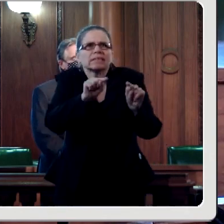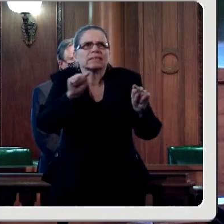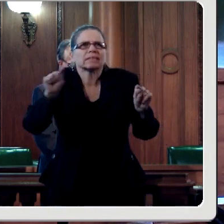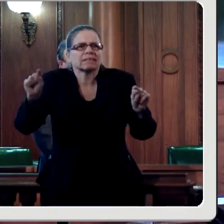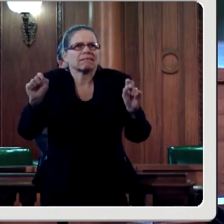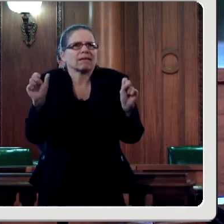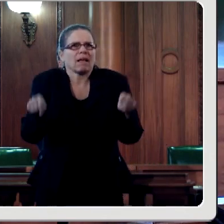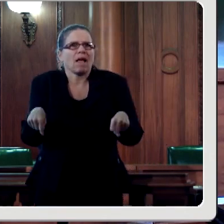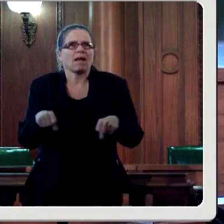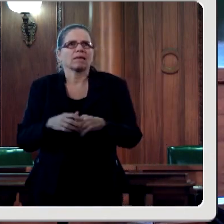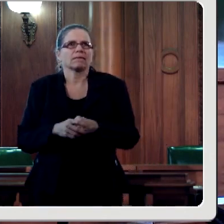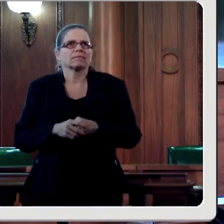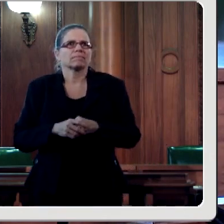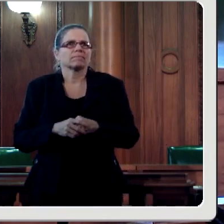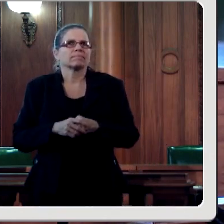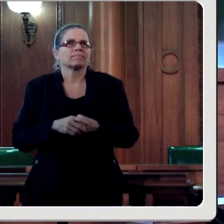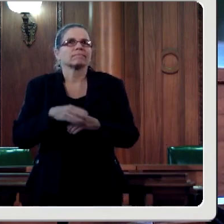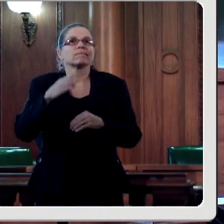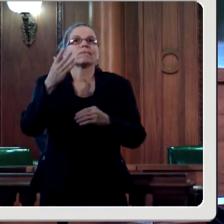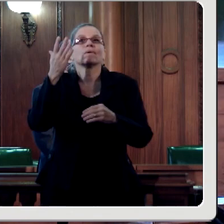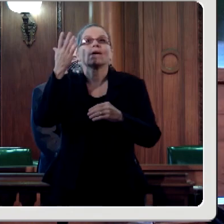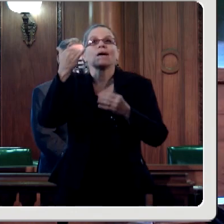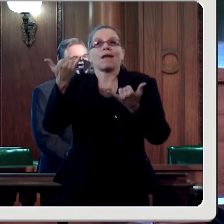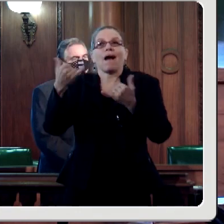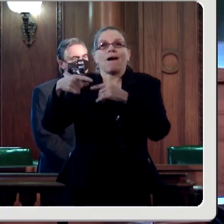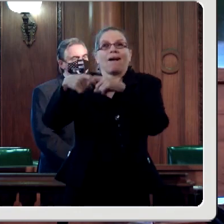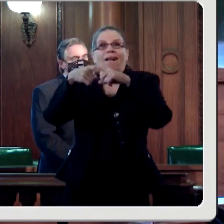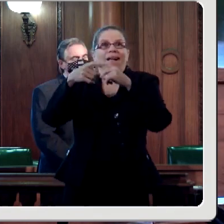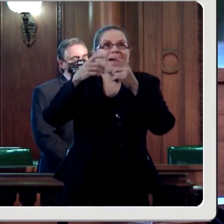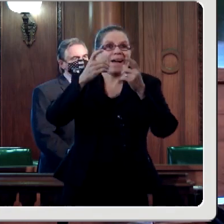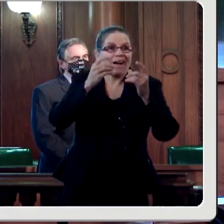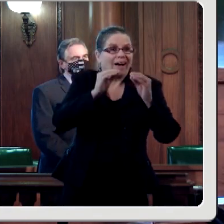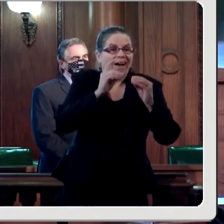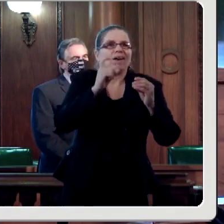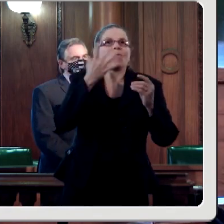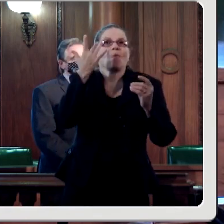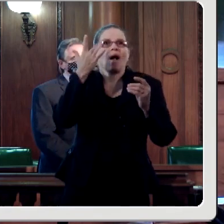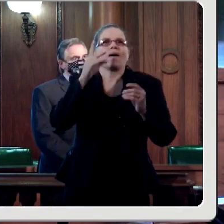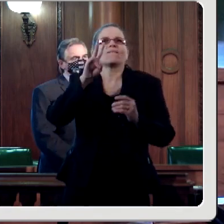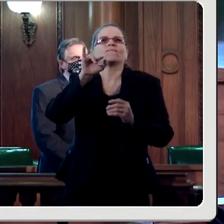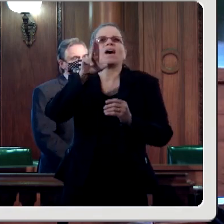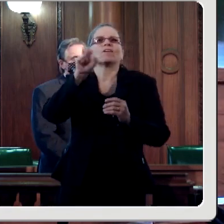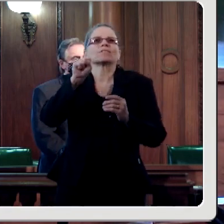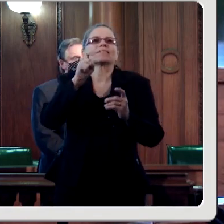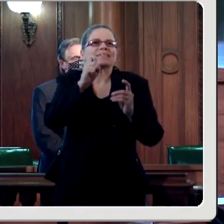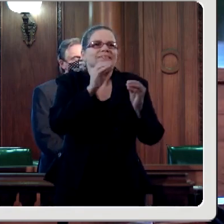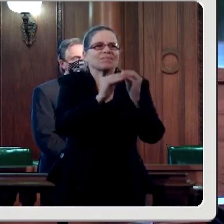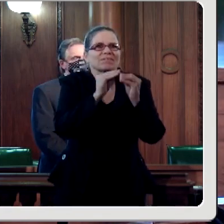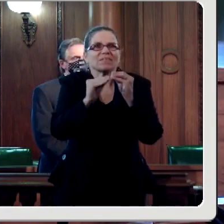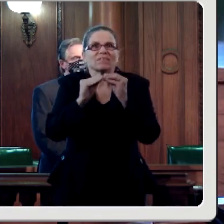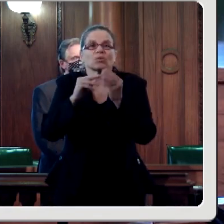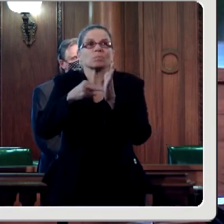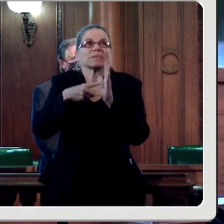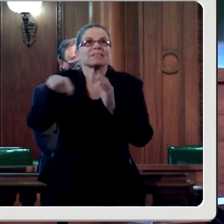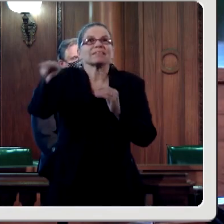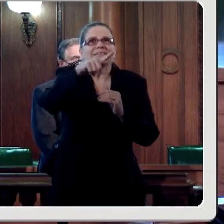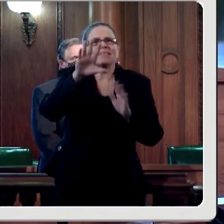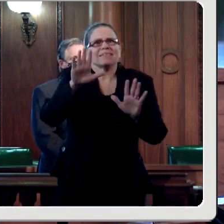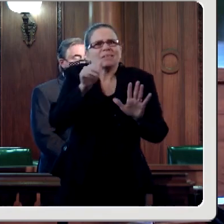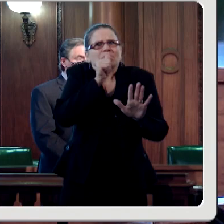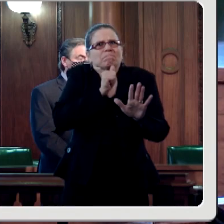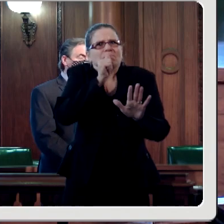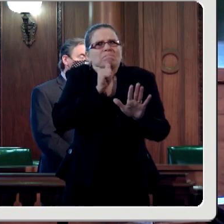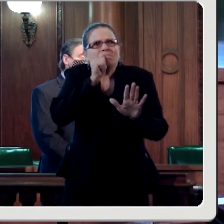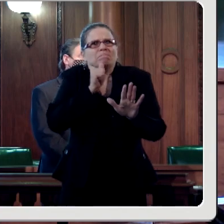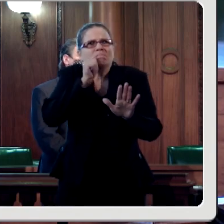it. And some of the lines going into our schools, we're having some problems because they're tied to the system also. But again, stay